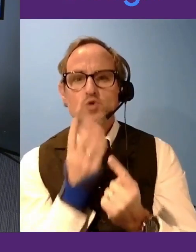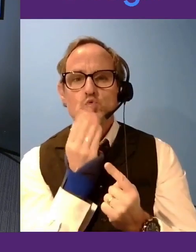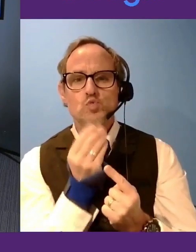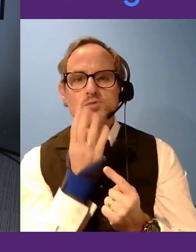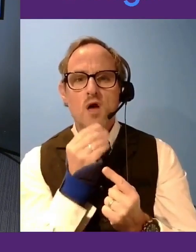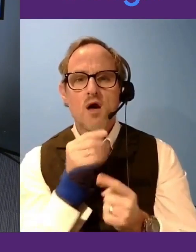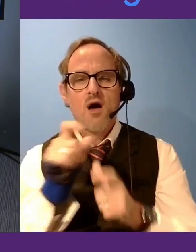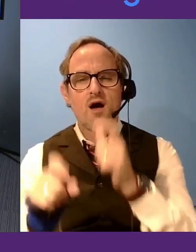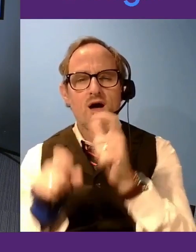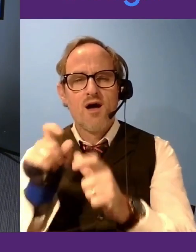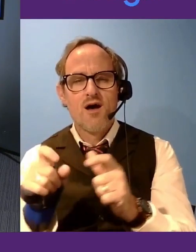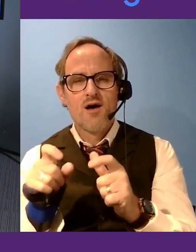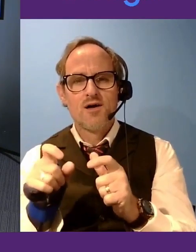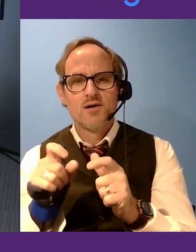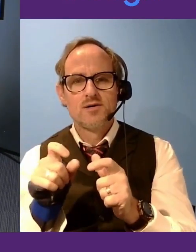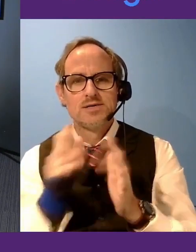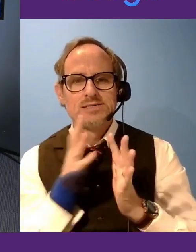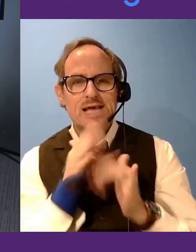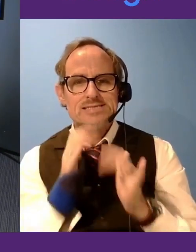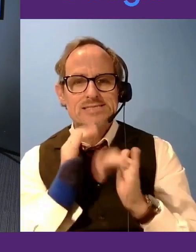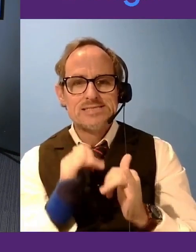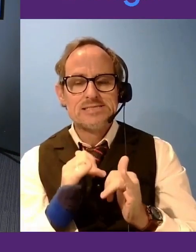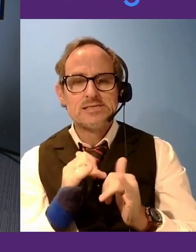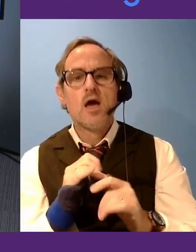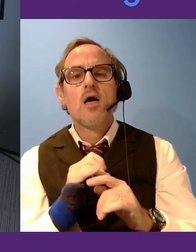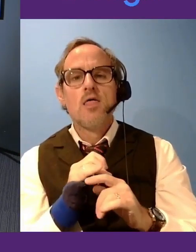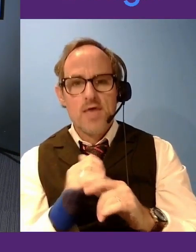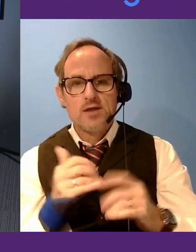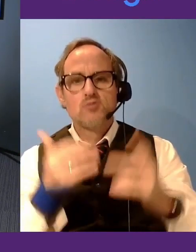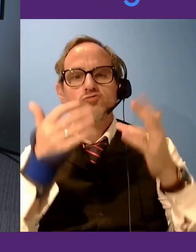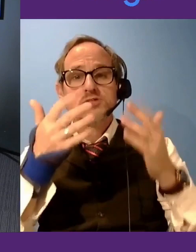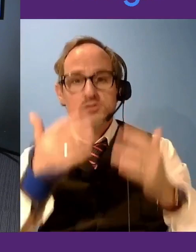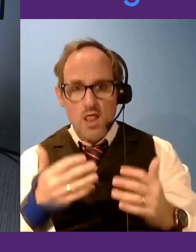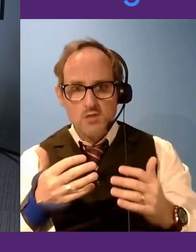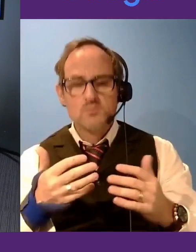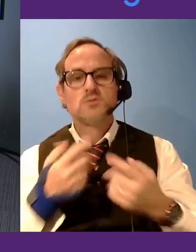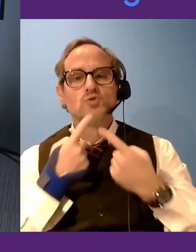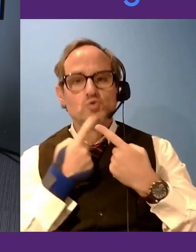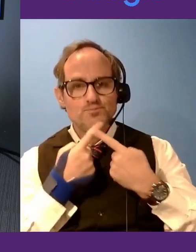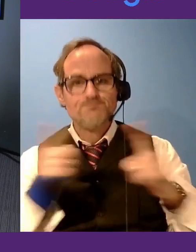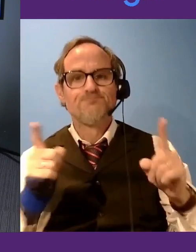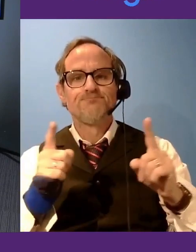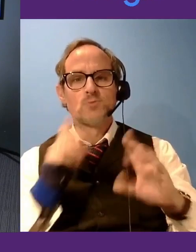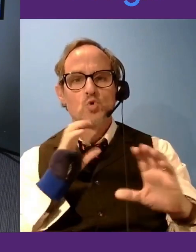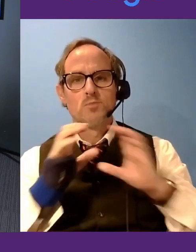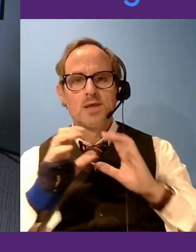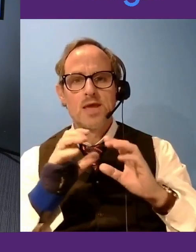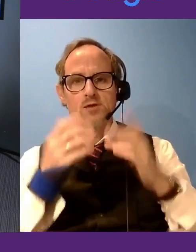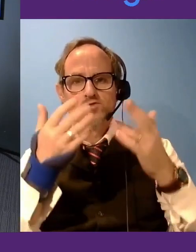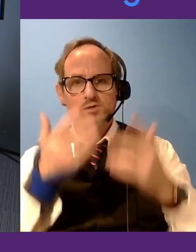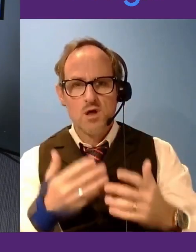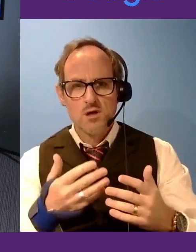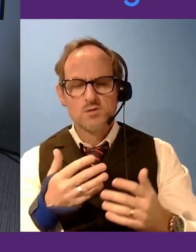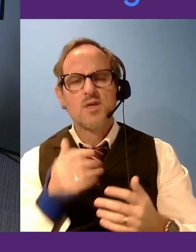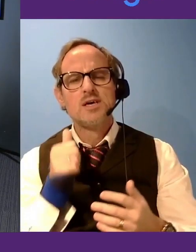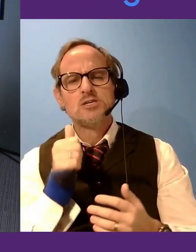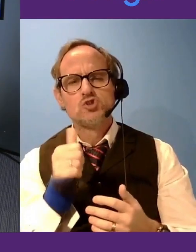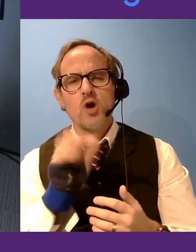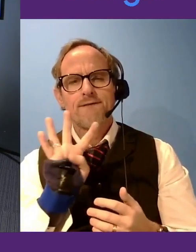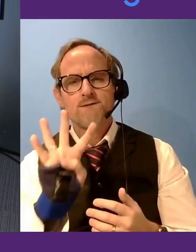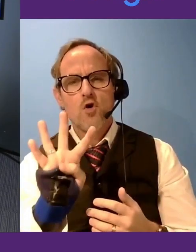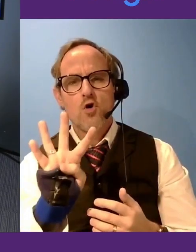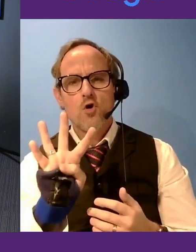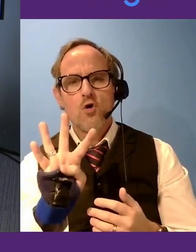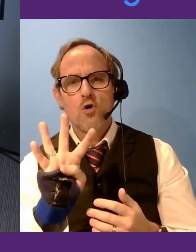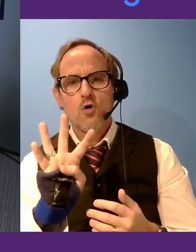of that. I think below that, something that we did at Channel 4, we have like a learning at work